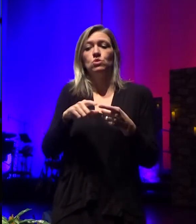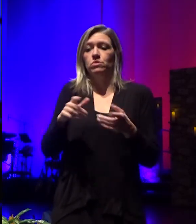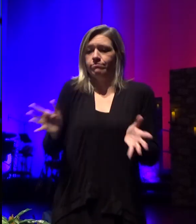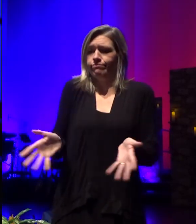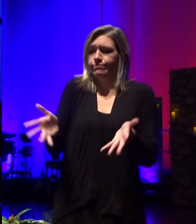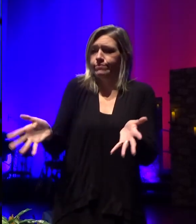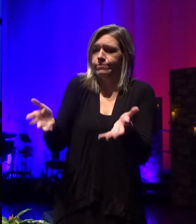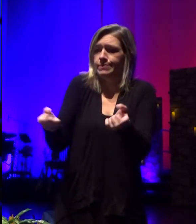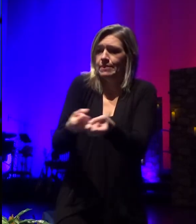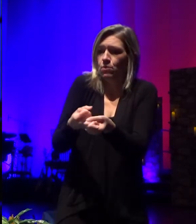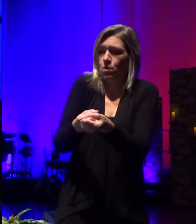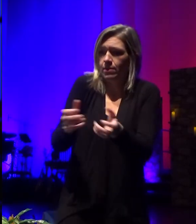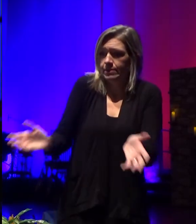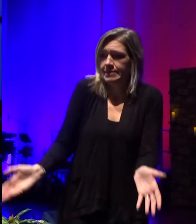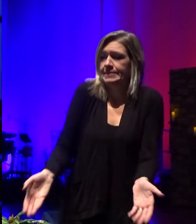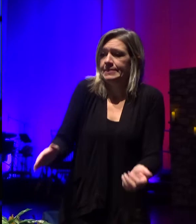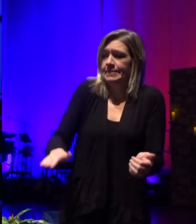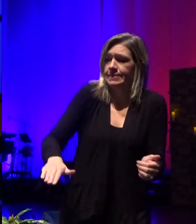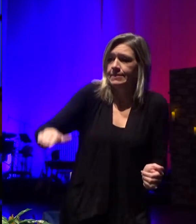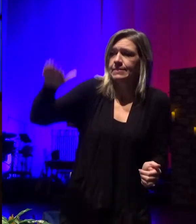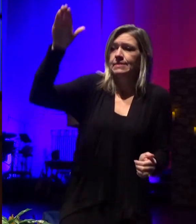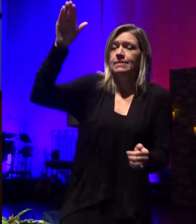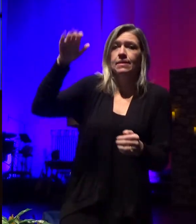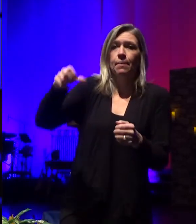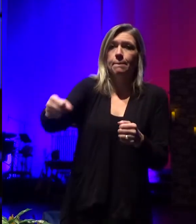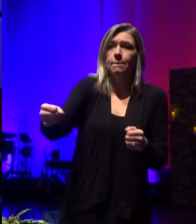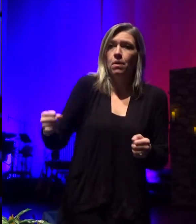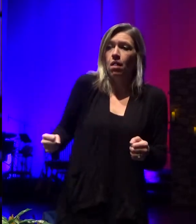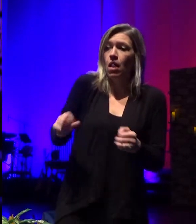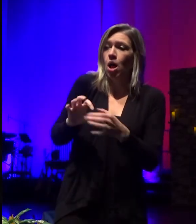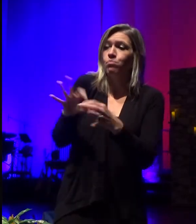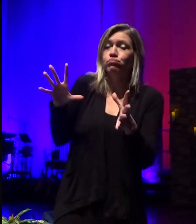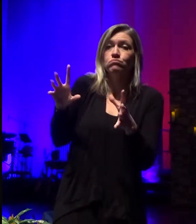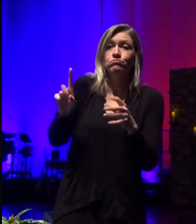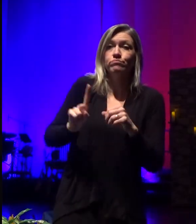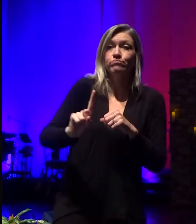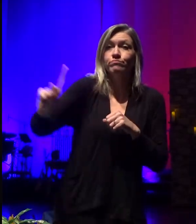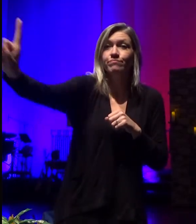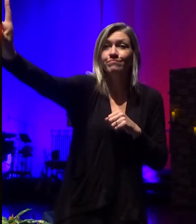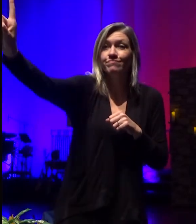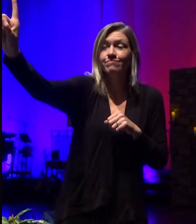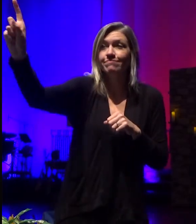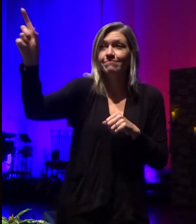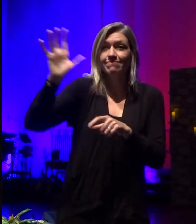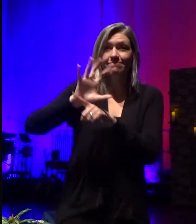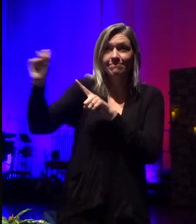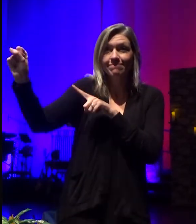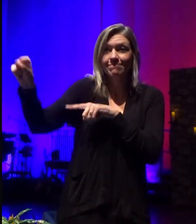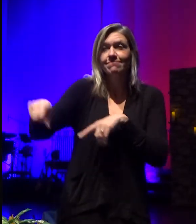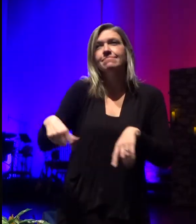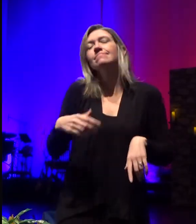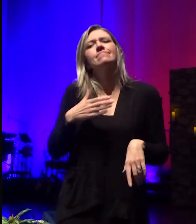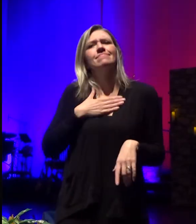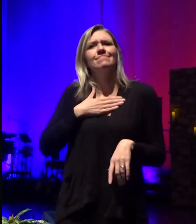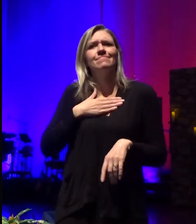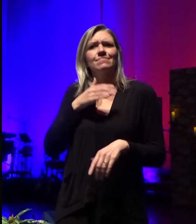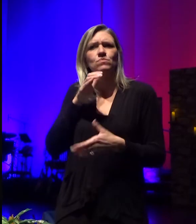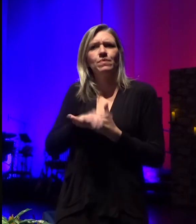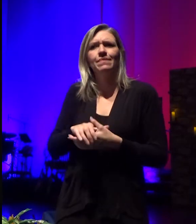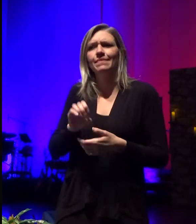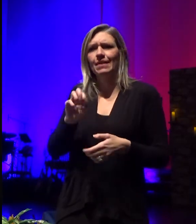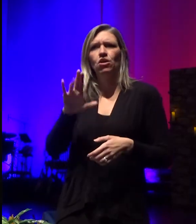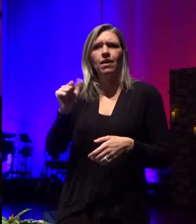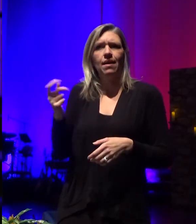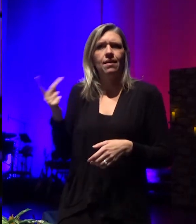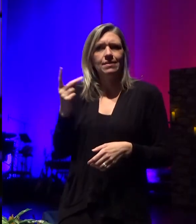where they pull the release mechanism and they start soaring free in their life. And Erica and I have had that experience.